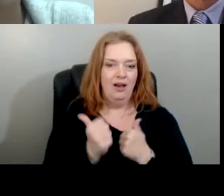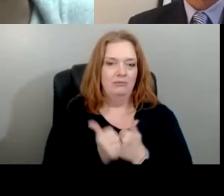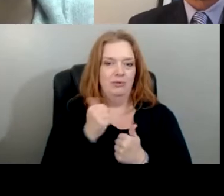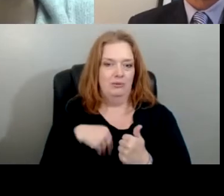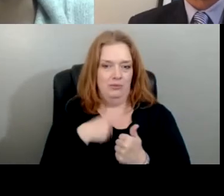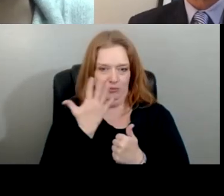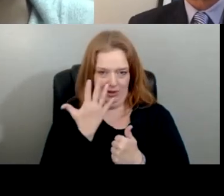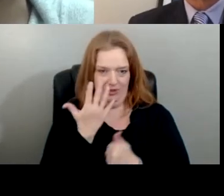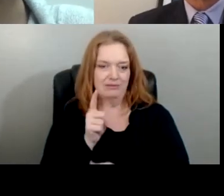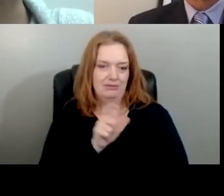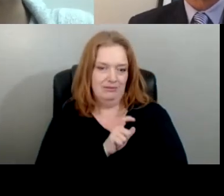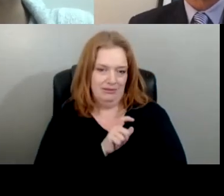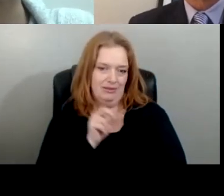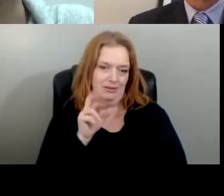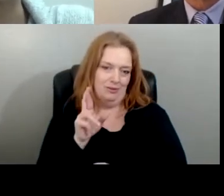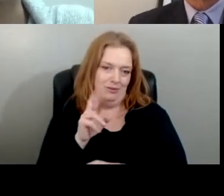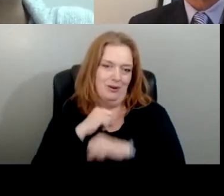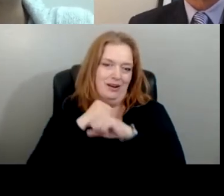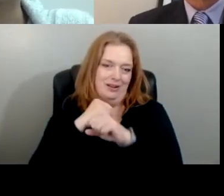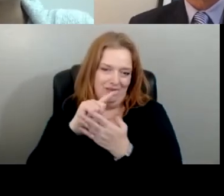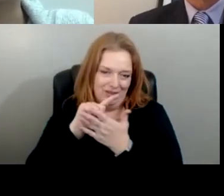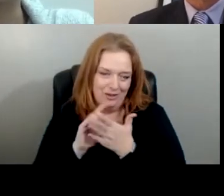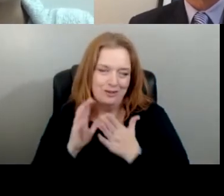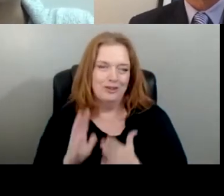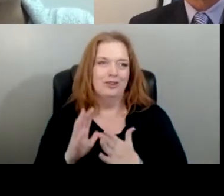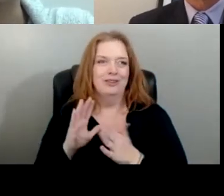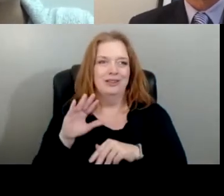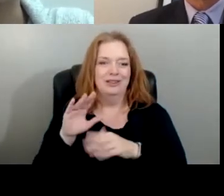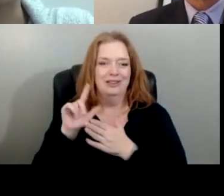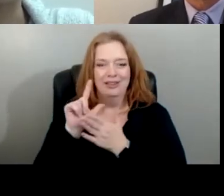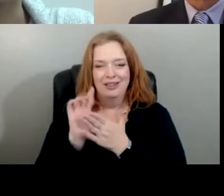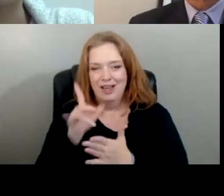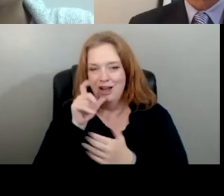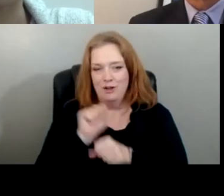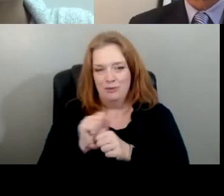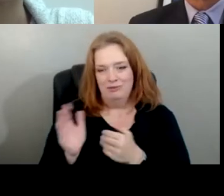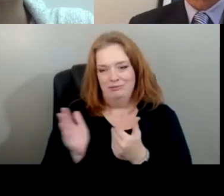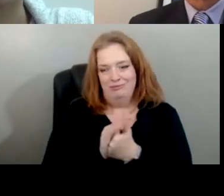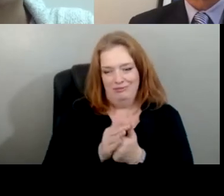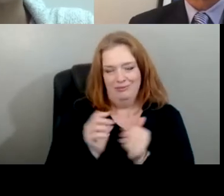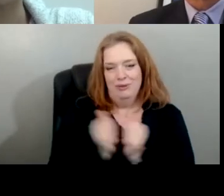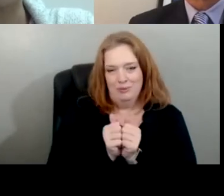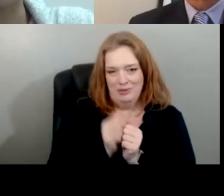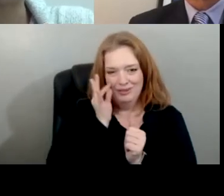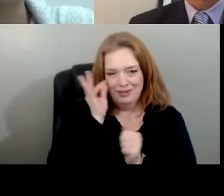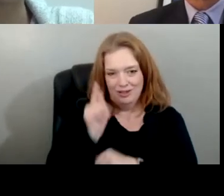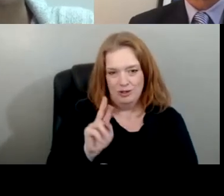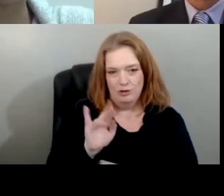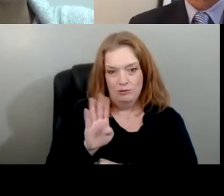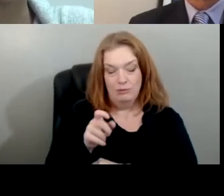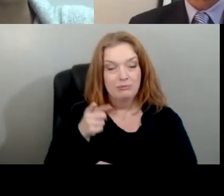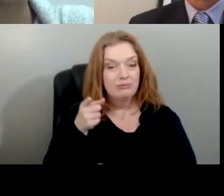officers or defense attorneys or counsel that works in proximity to Native American tribes. You've been working